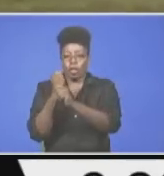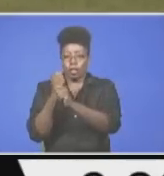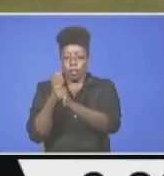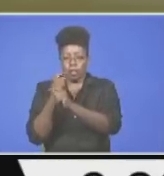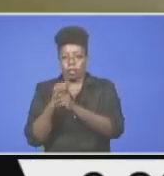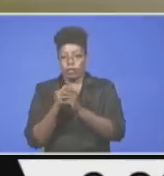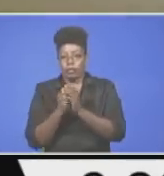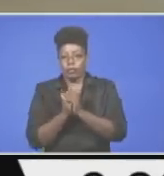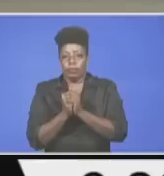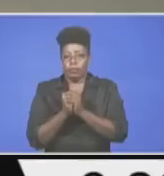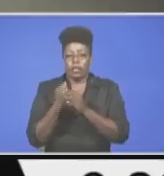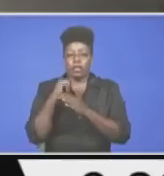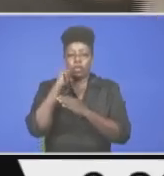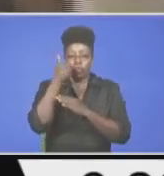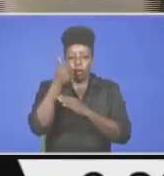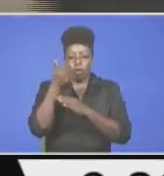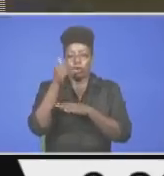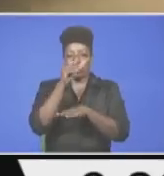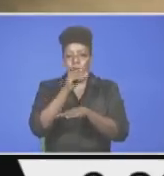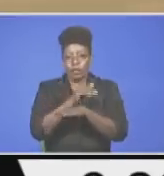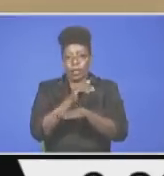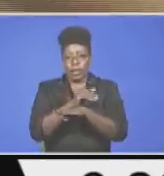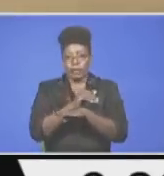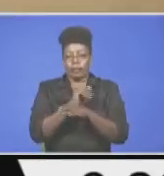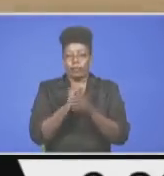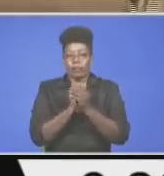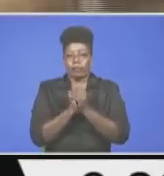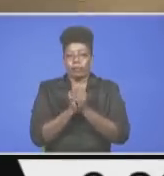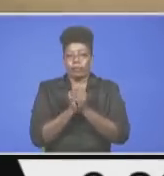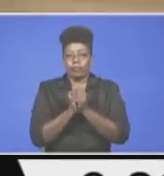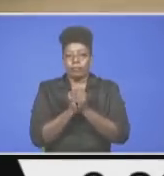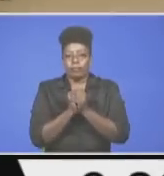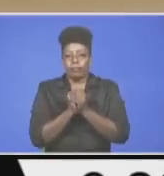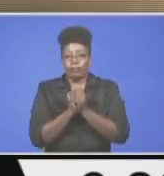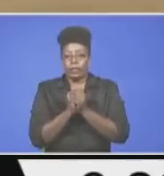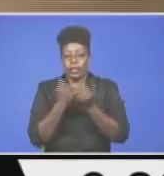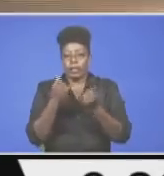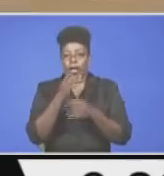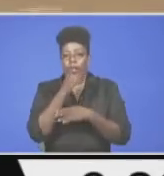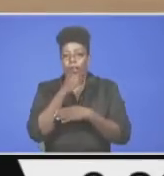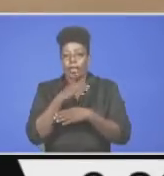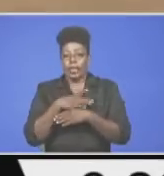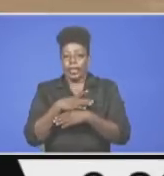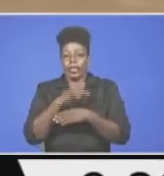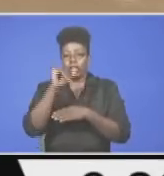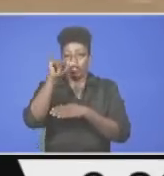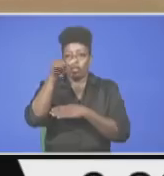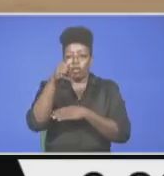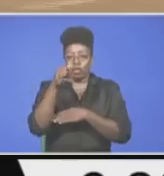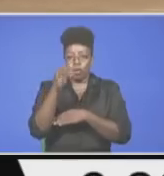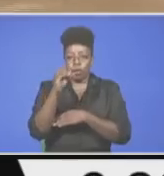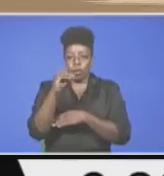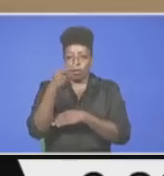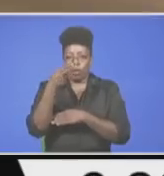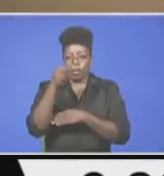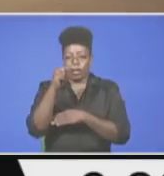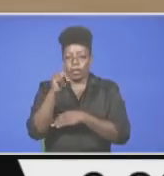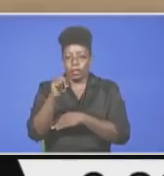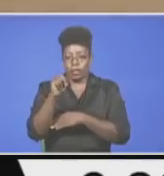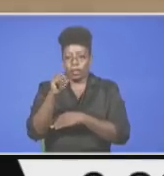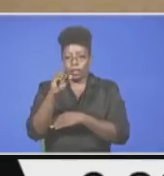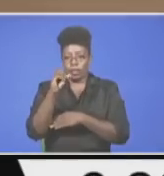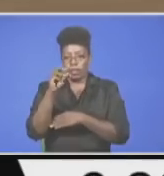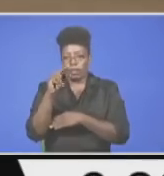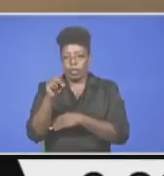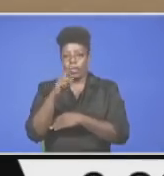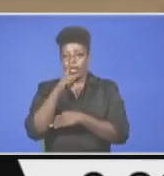series come tomorrow night. The situation much the same on the ladies' side. The Johnson Truckers also in a must-win situation come